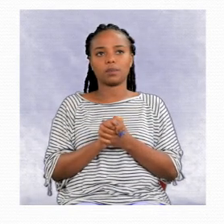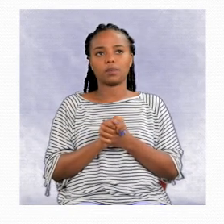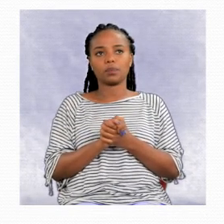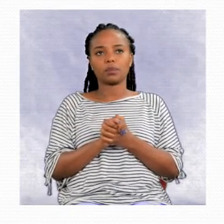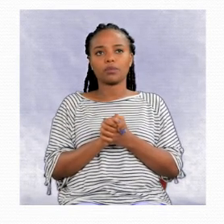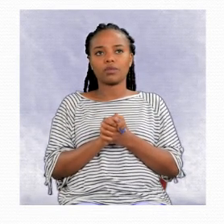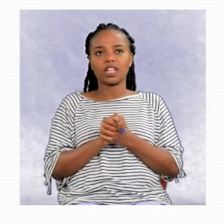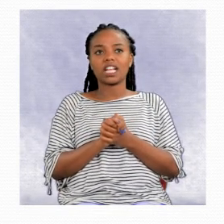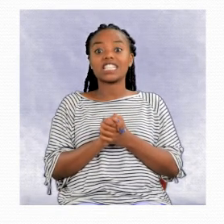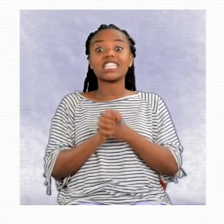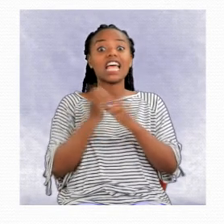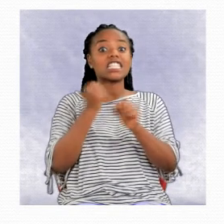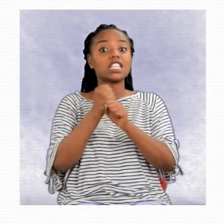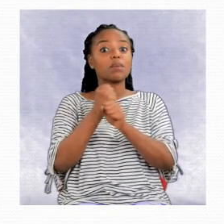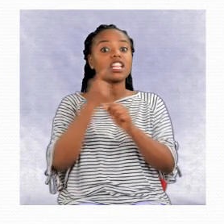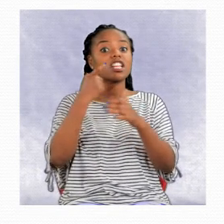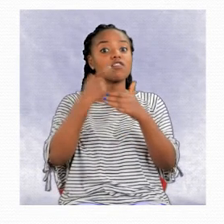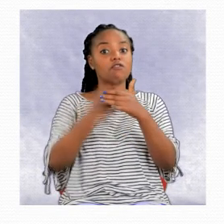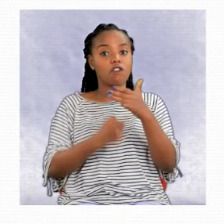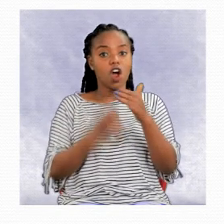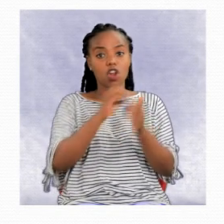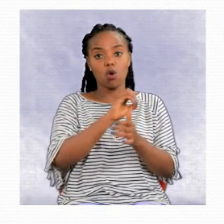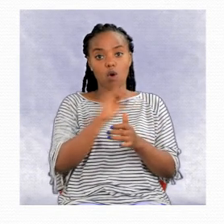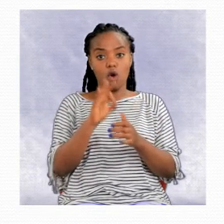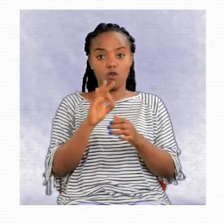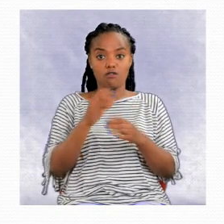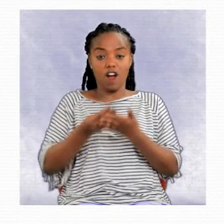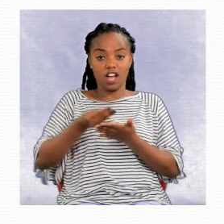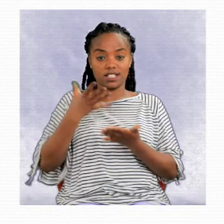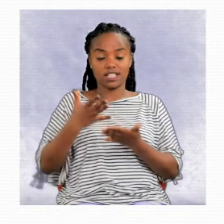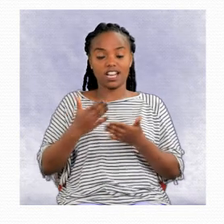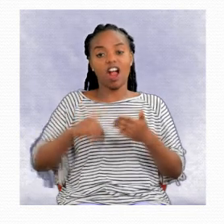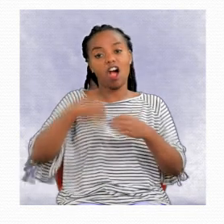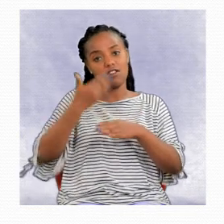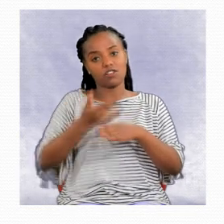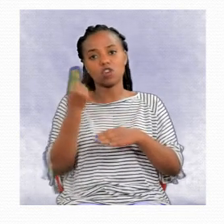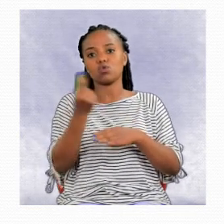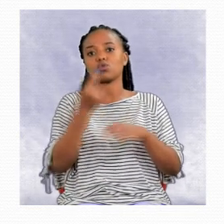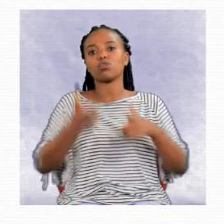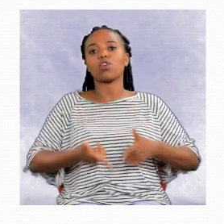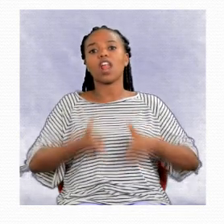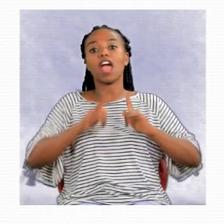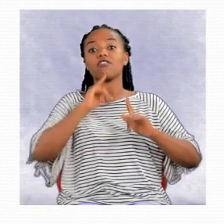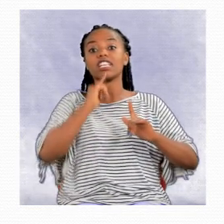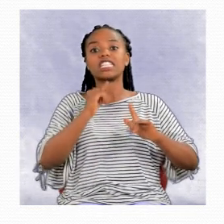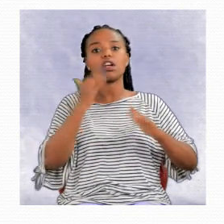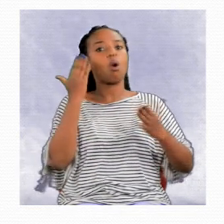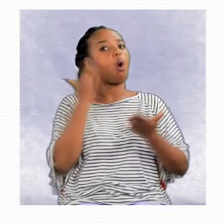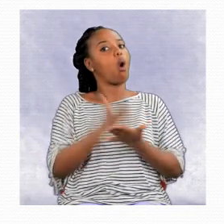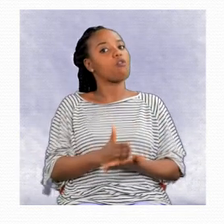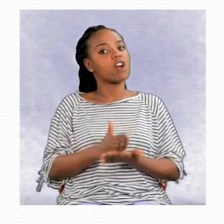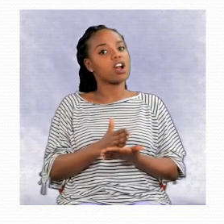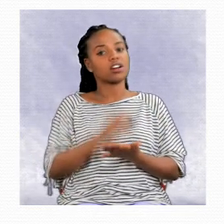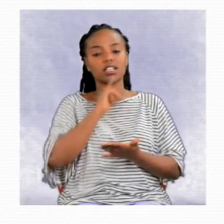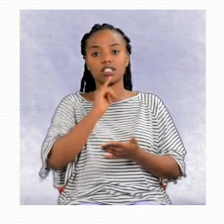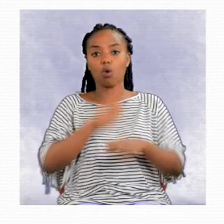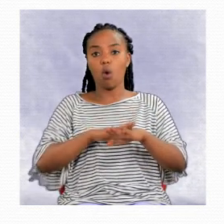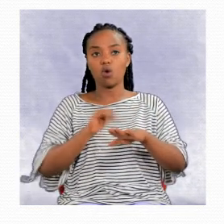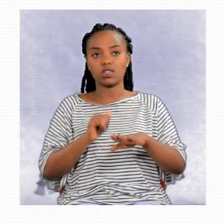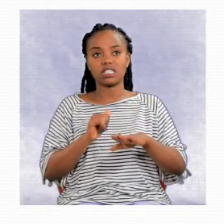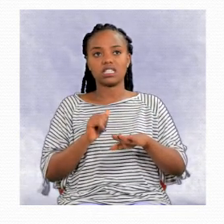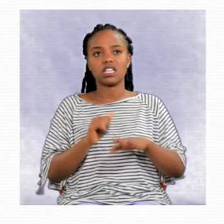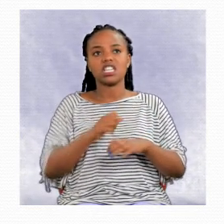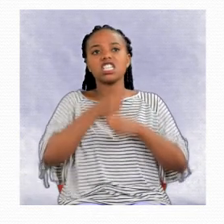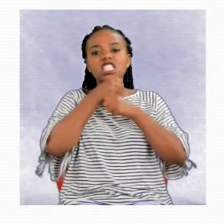The estimated value of an asset after its useful life is over is called